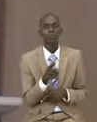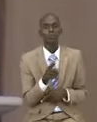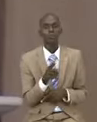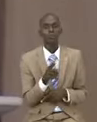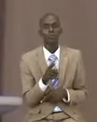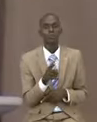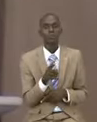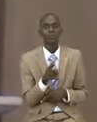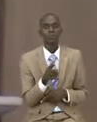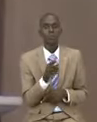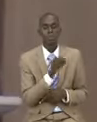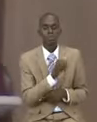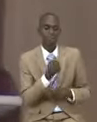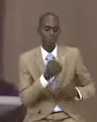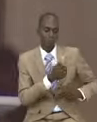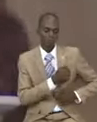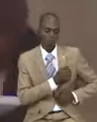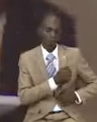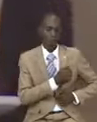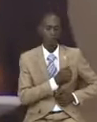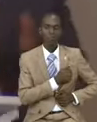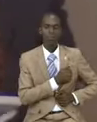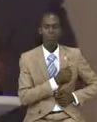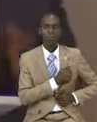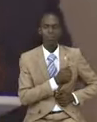a soldier.